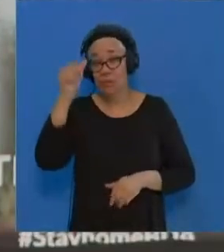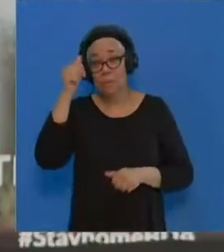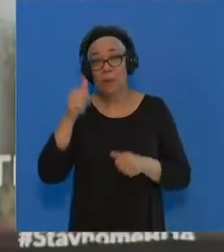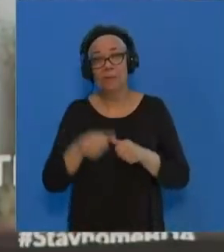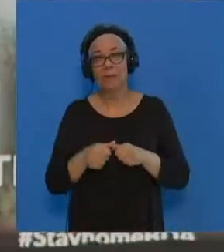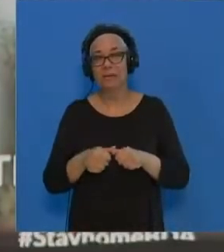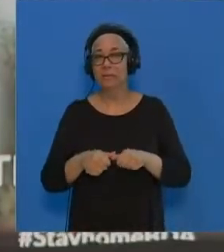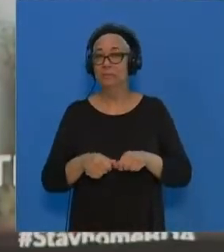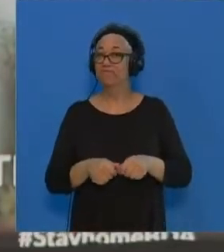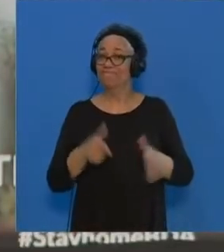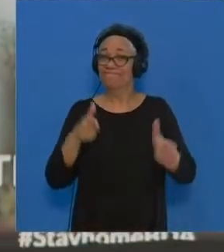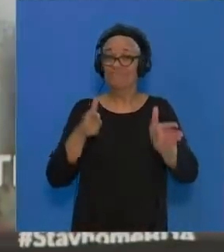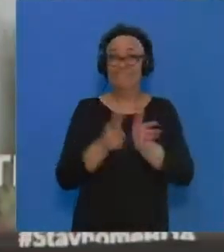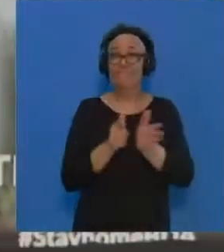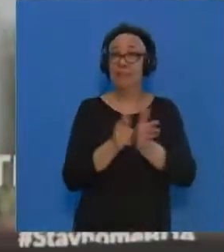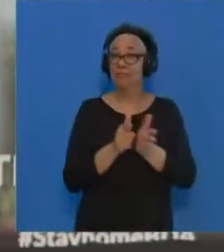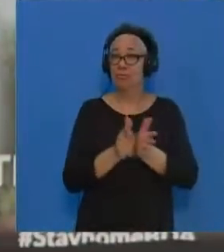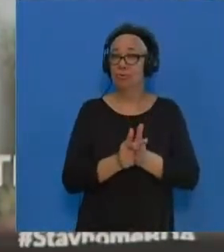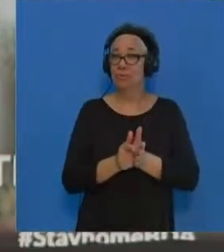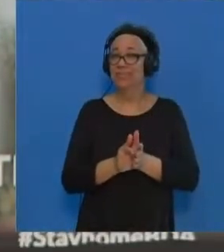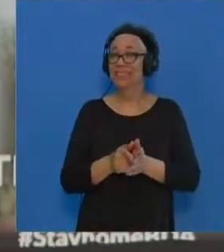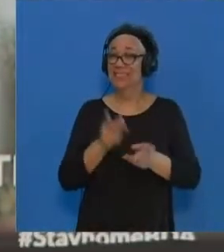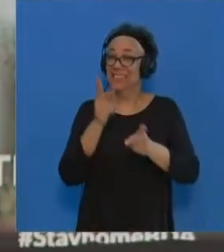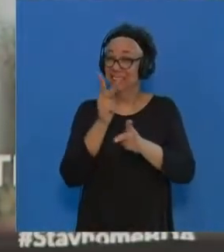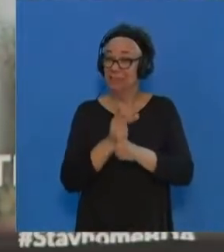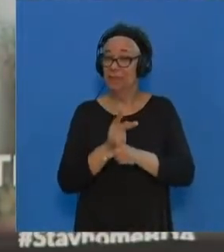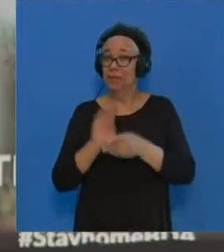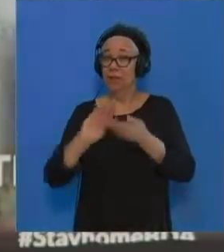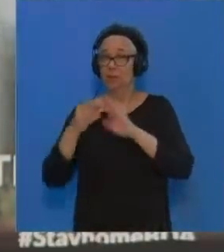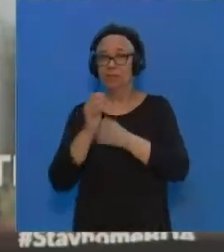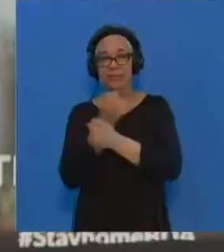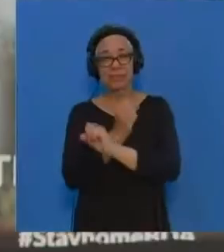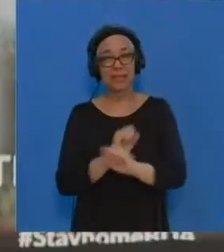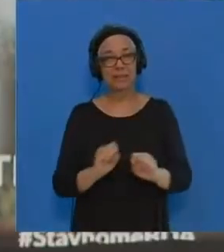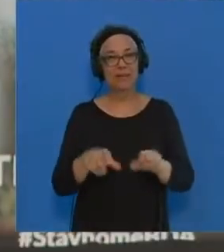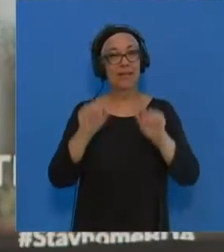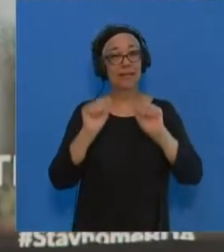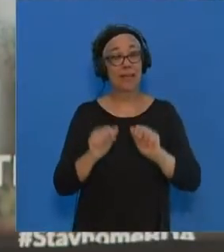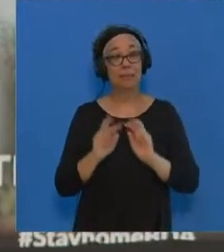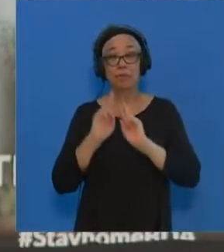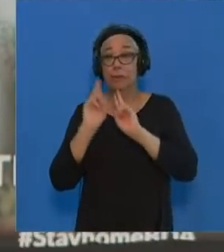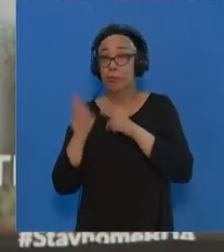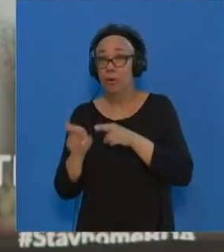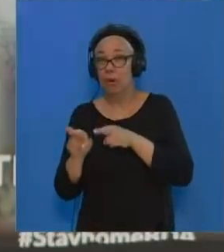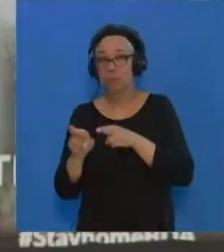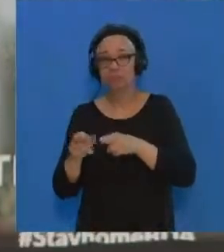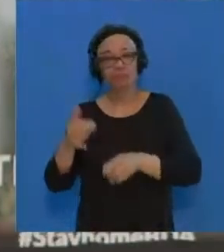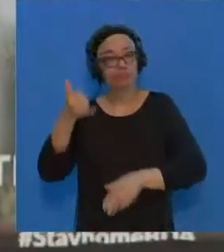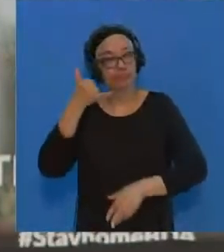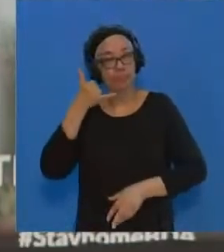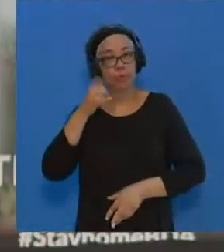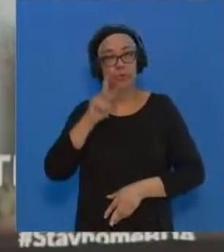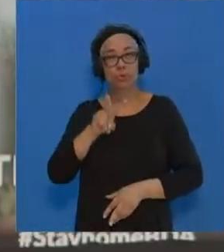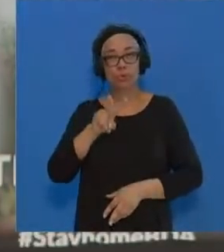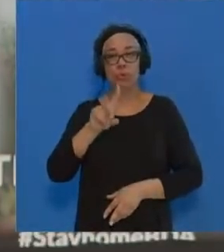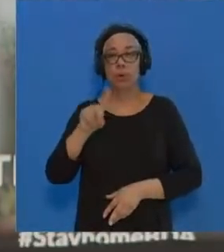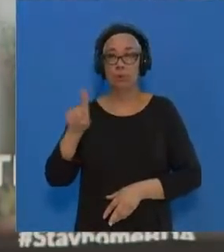rules that are designed to keep our community safe can always be reported by calling 211.